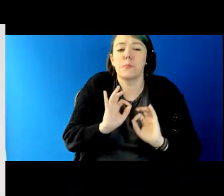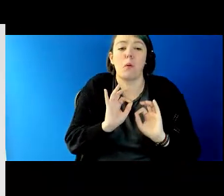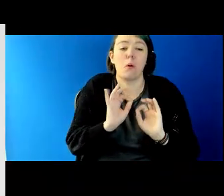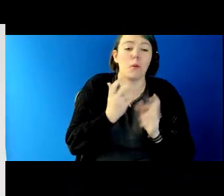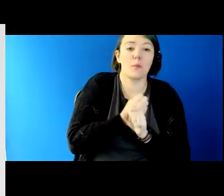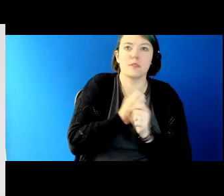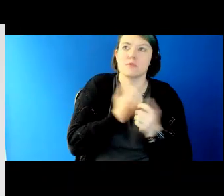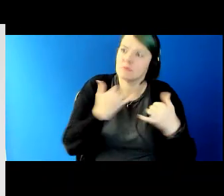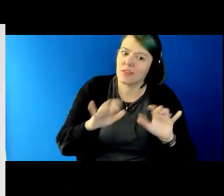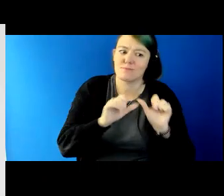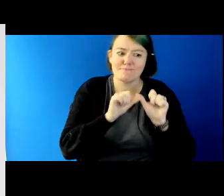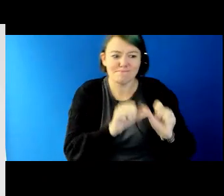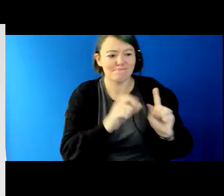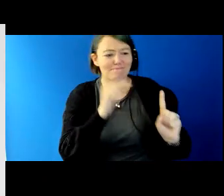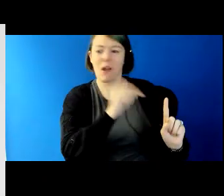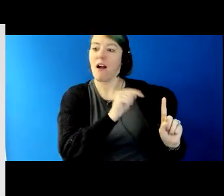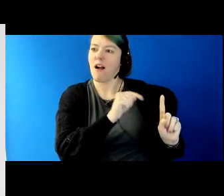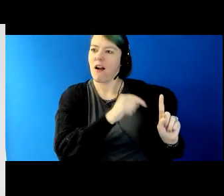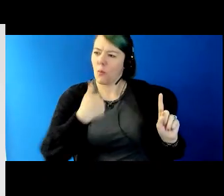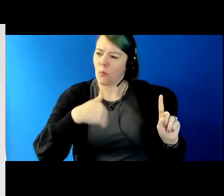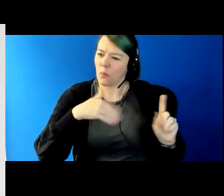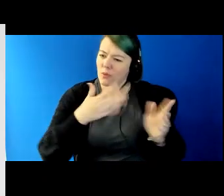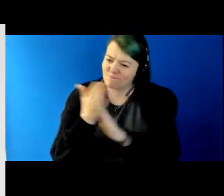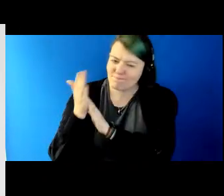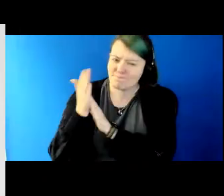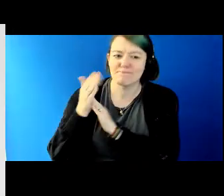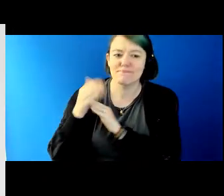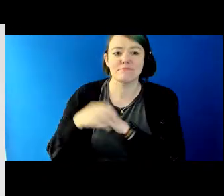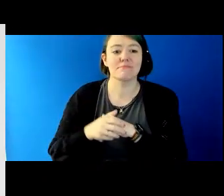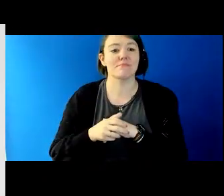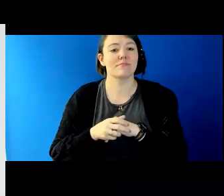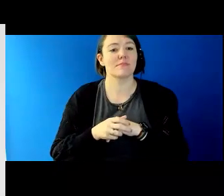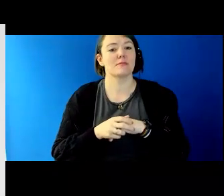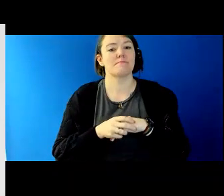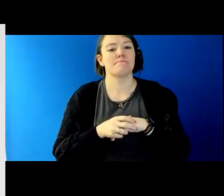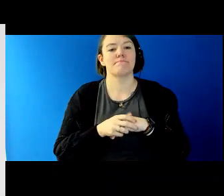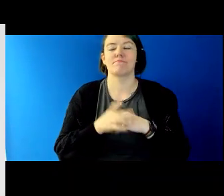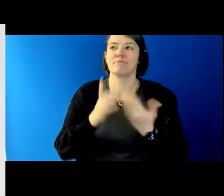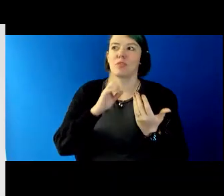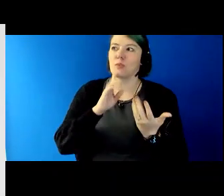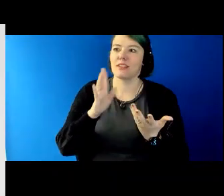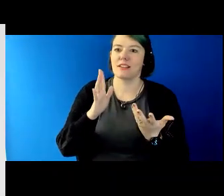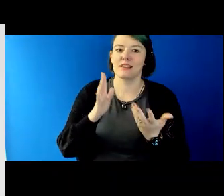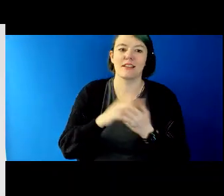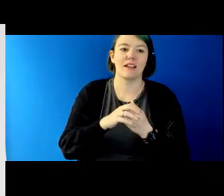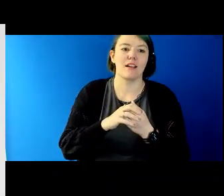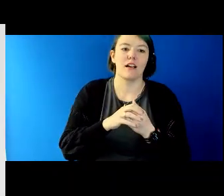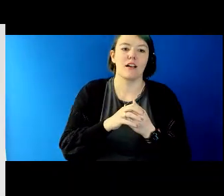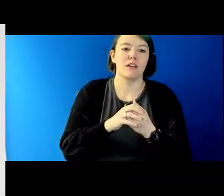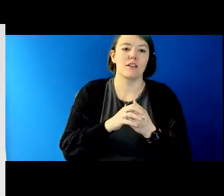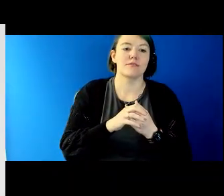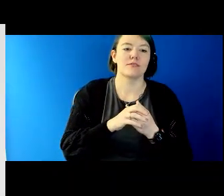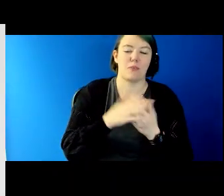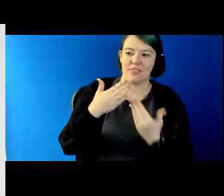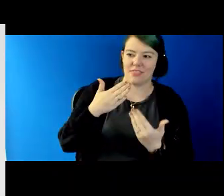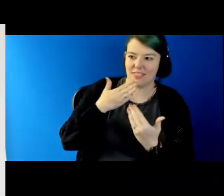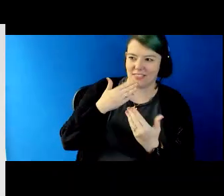momentum. So I want to express my appreciation. Thank you for submitting those questions ahead of time.